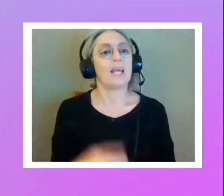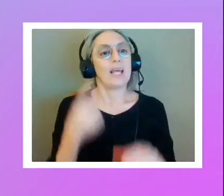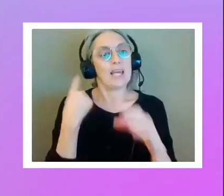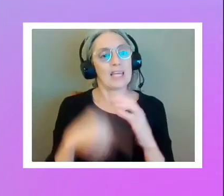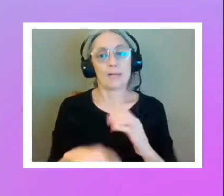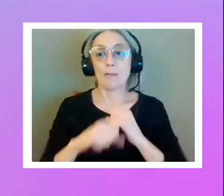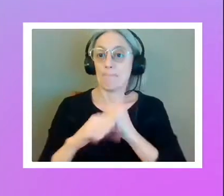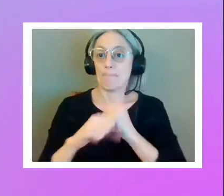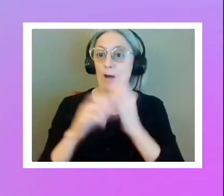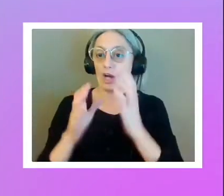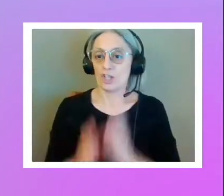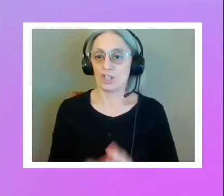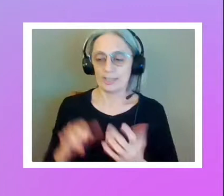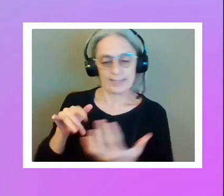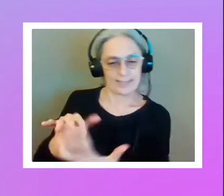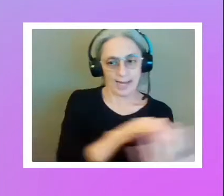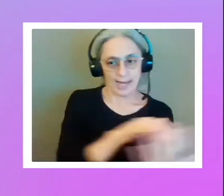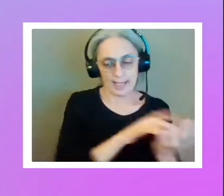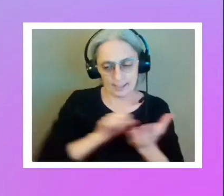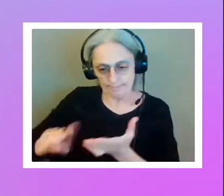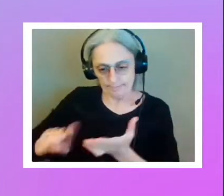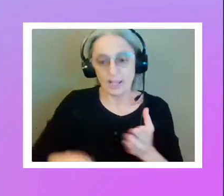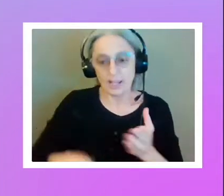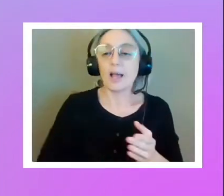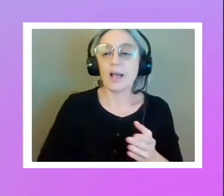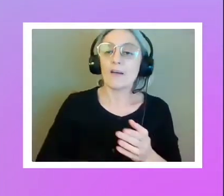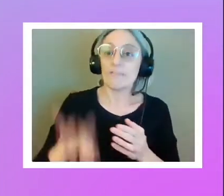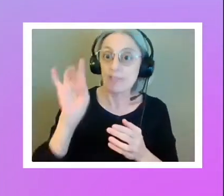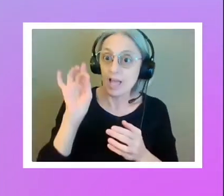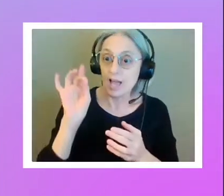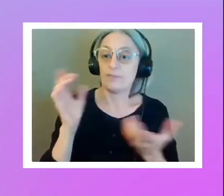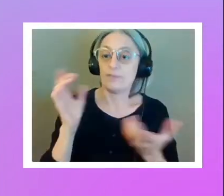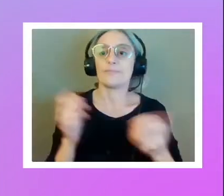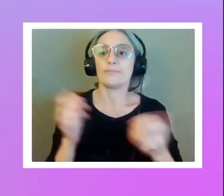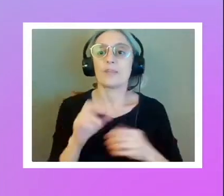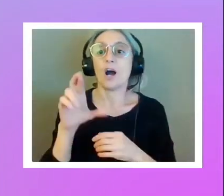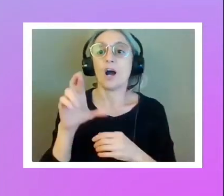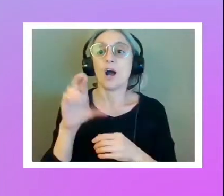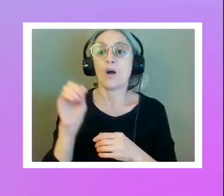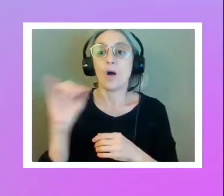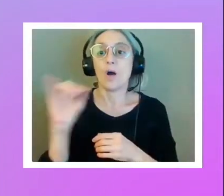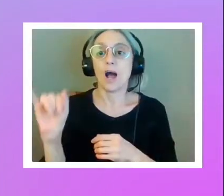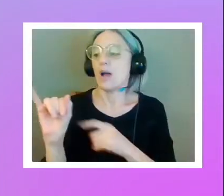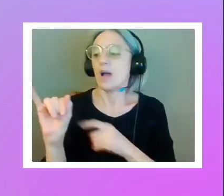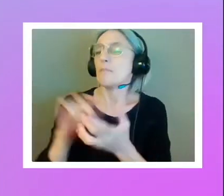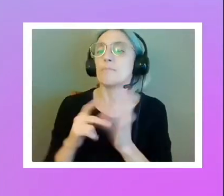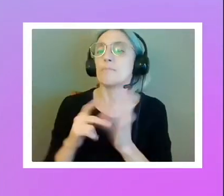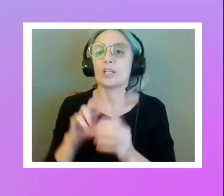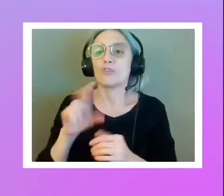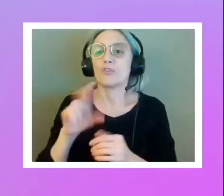the median email marketing ROI, which is return on investment, is